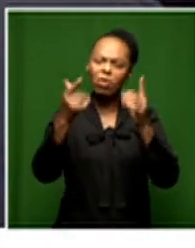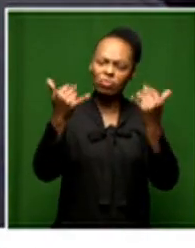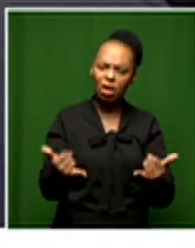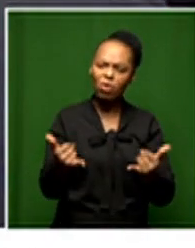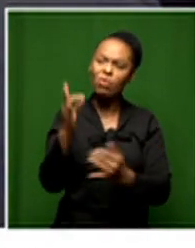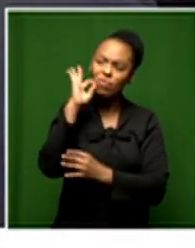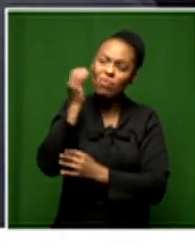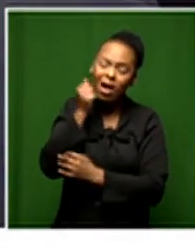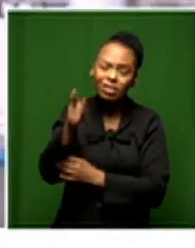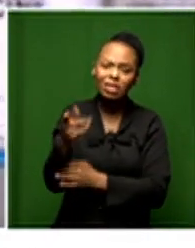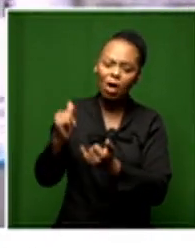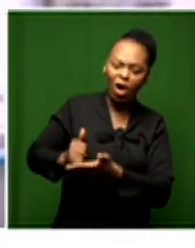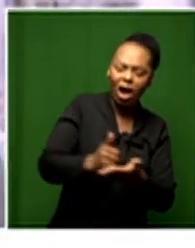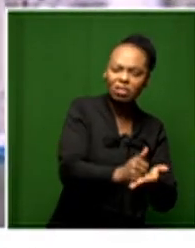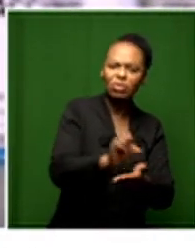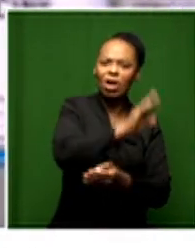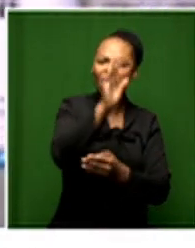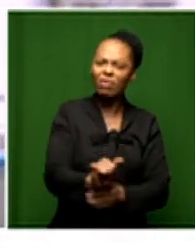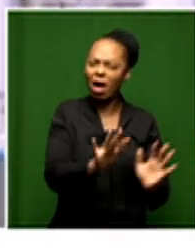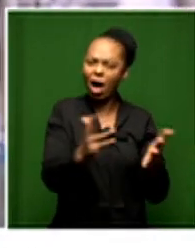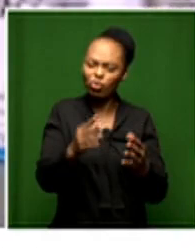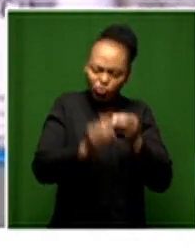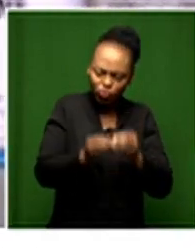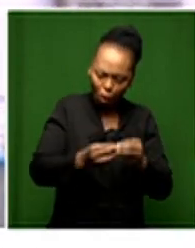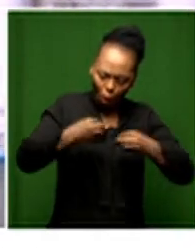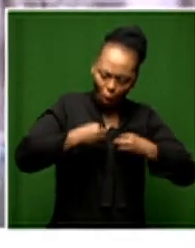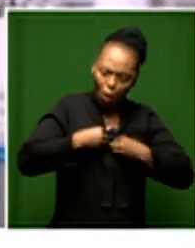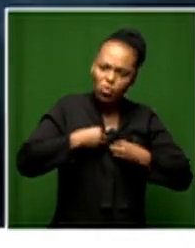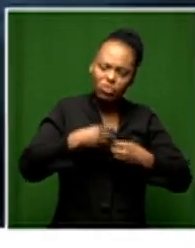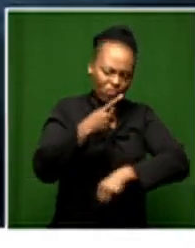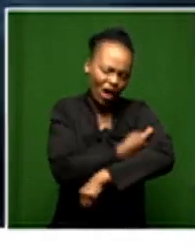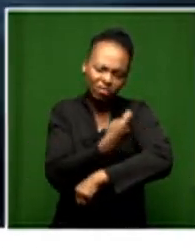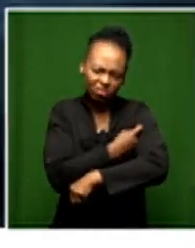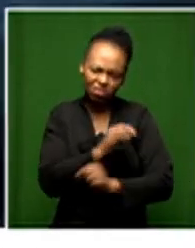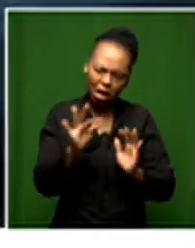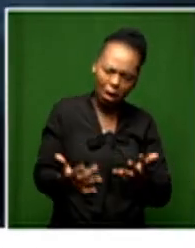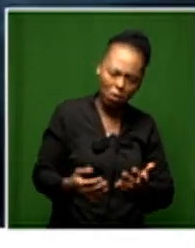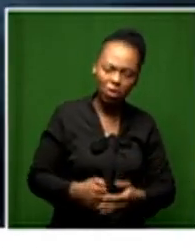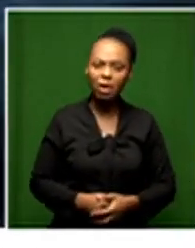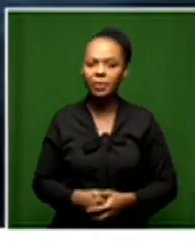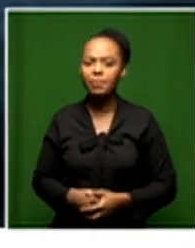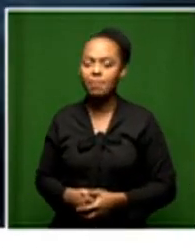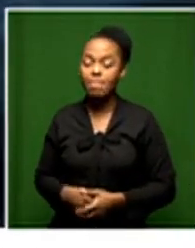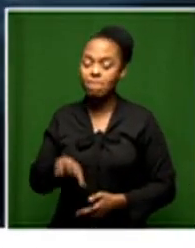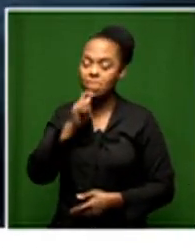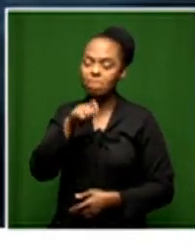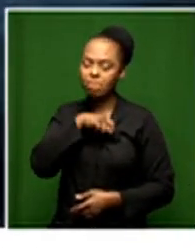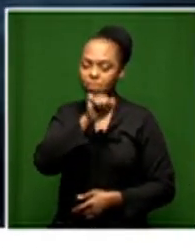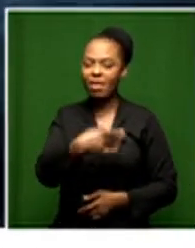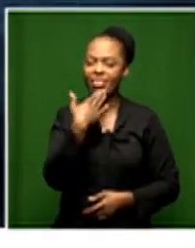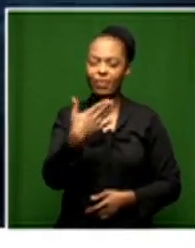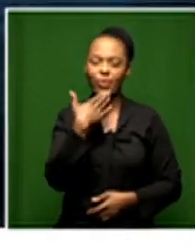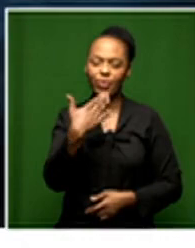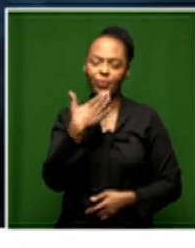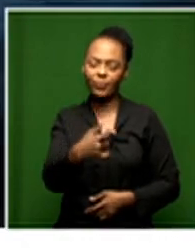would France want to assist South Africa to manufacture these vaccines? No, it's absolutely true. Thank you very much.